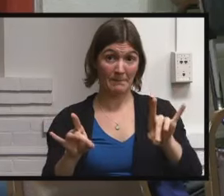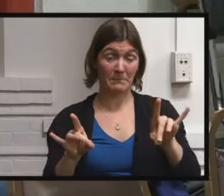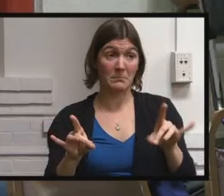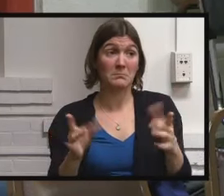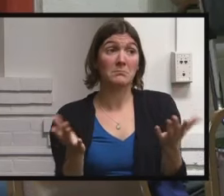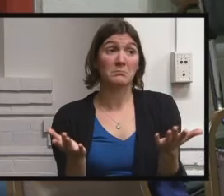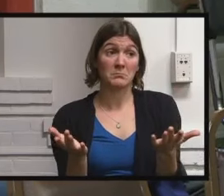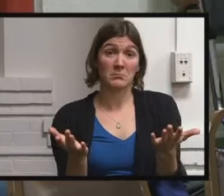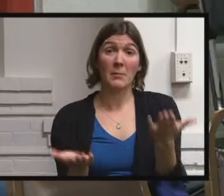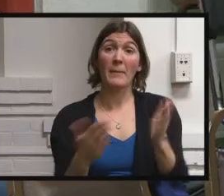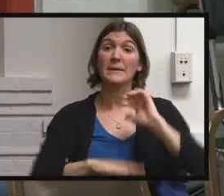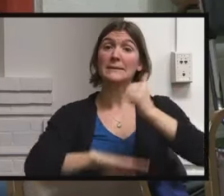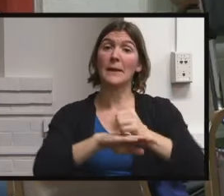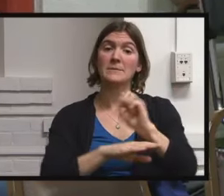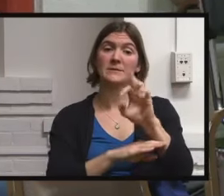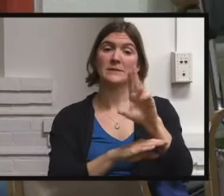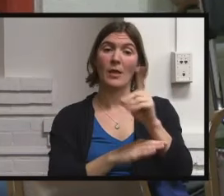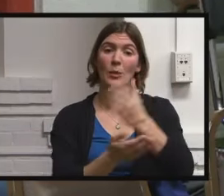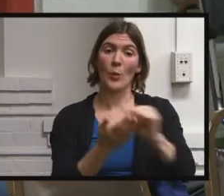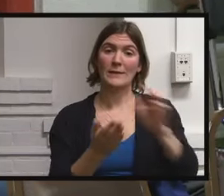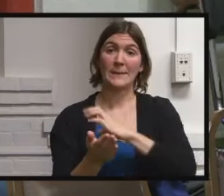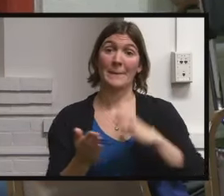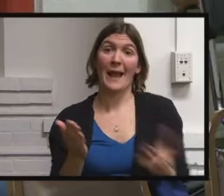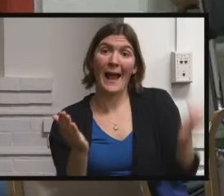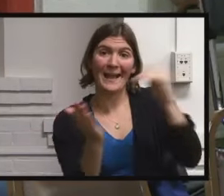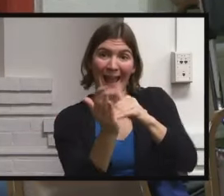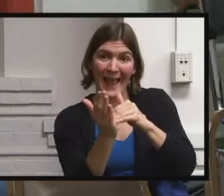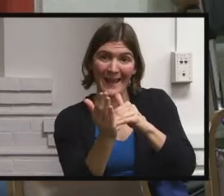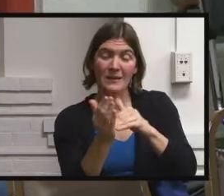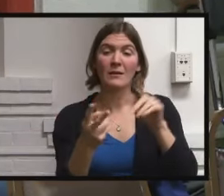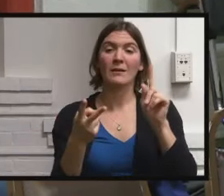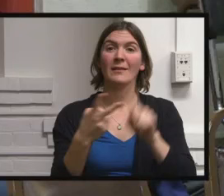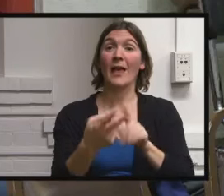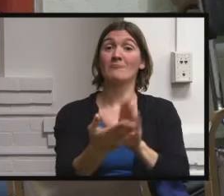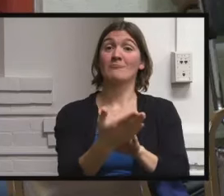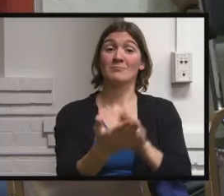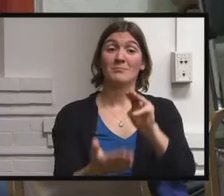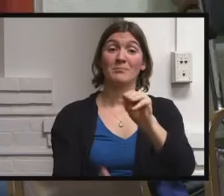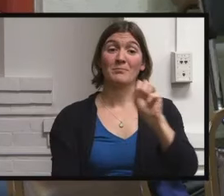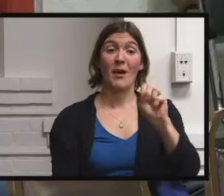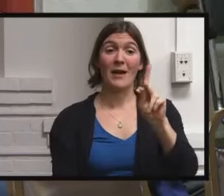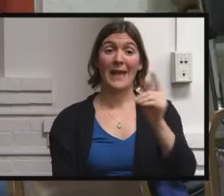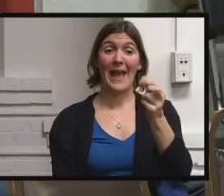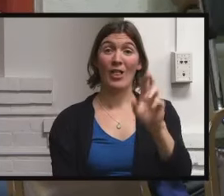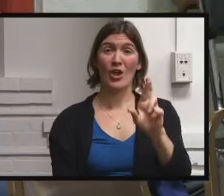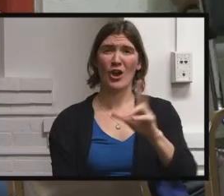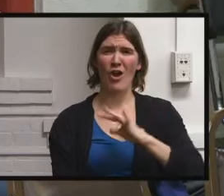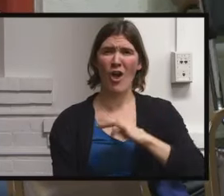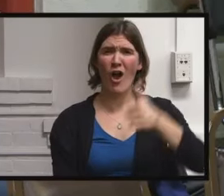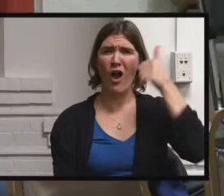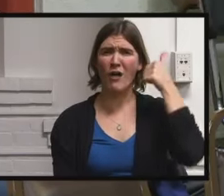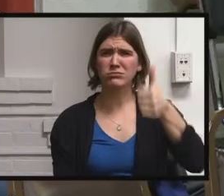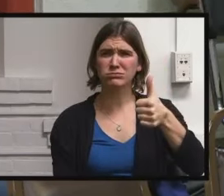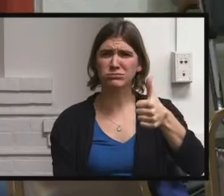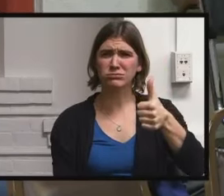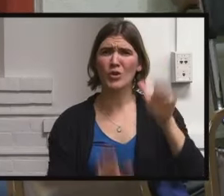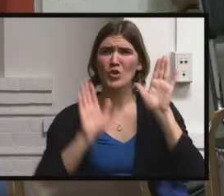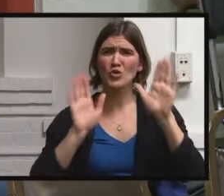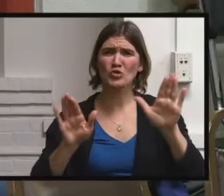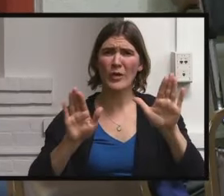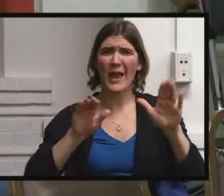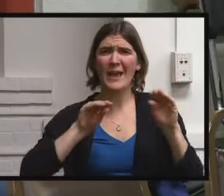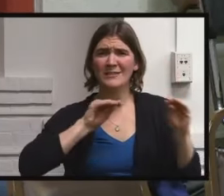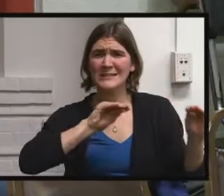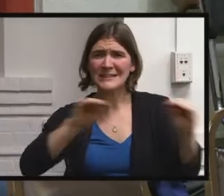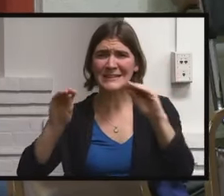get reconstituted. And Moss Kaler has done a fabulous job of sending us off on pay-as-you-throw, and I